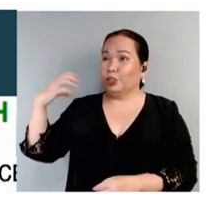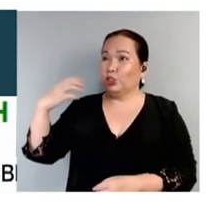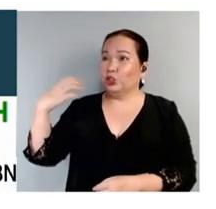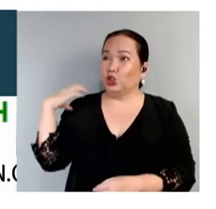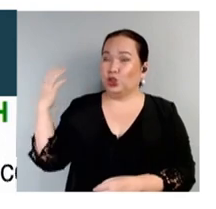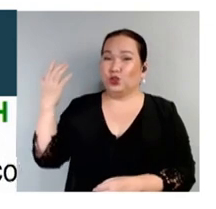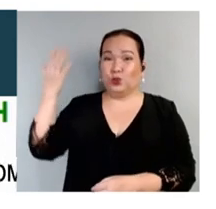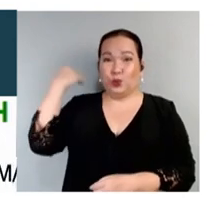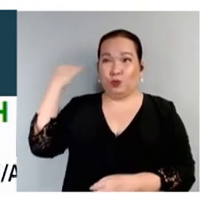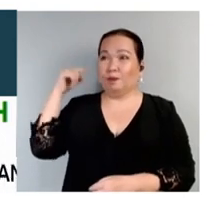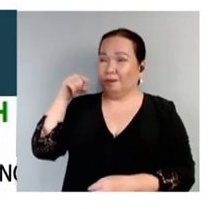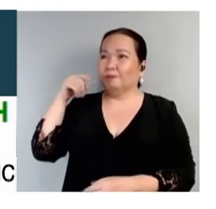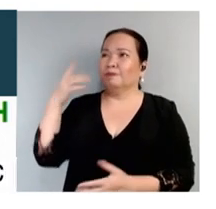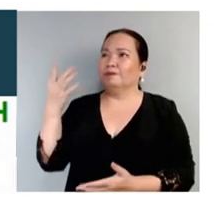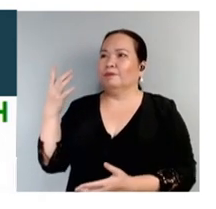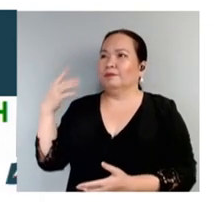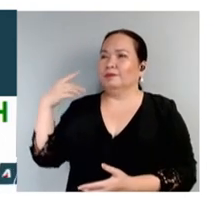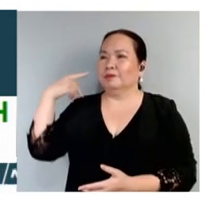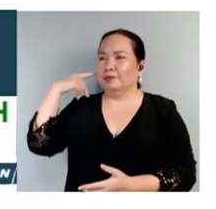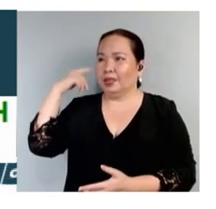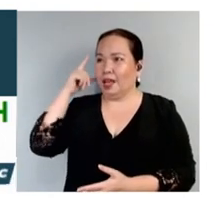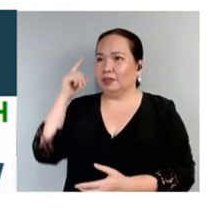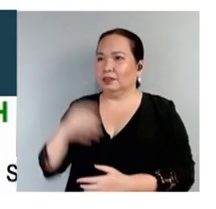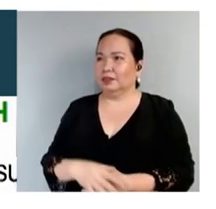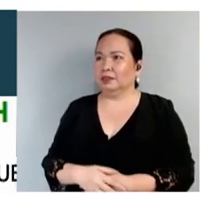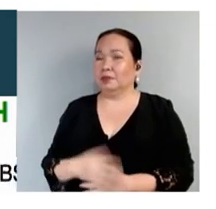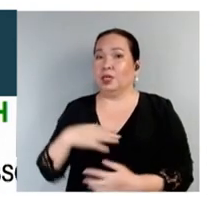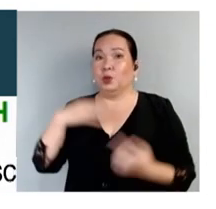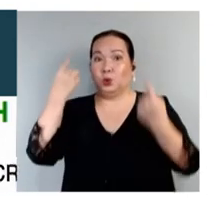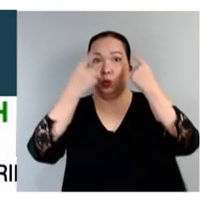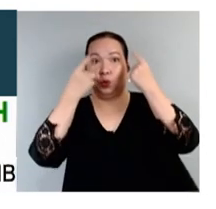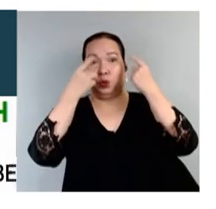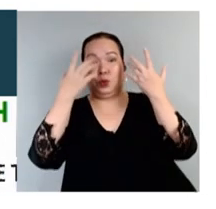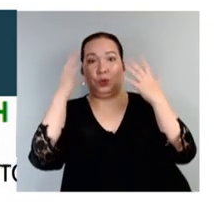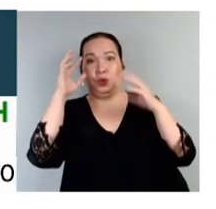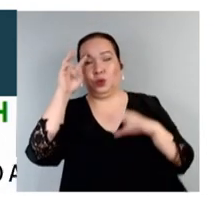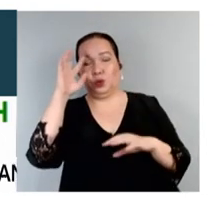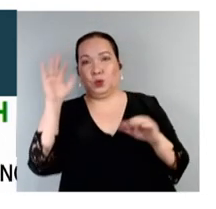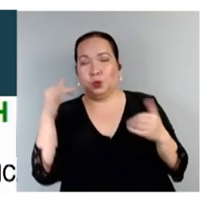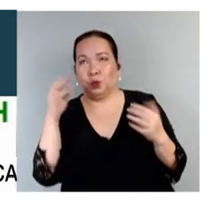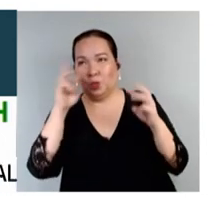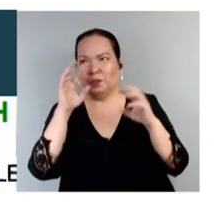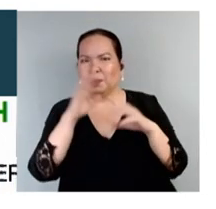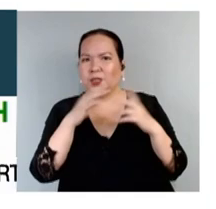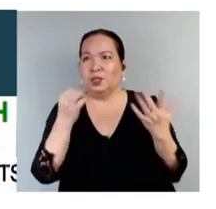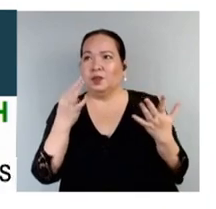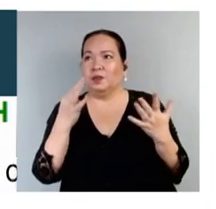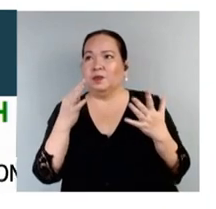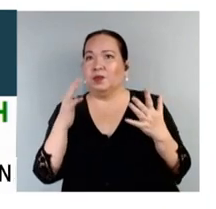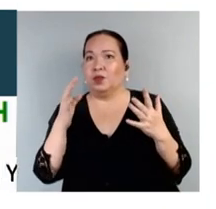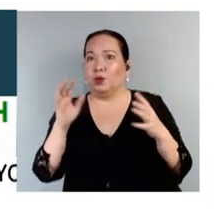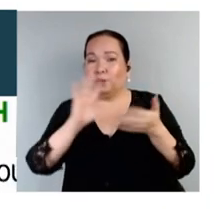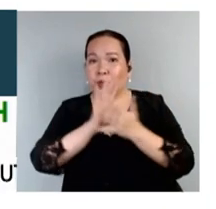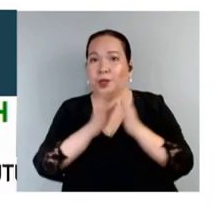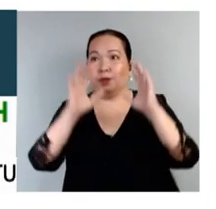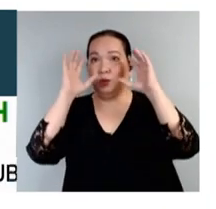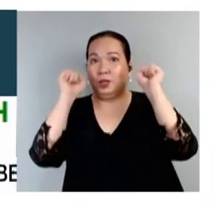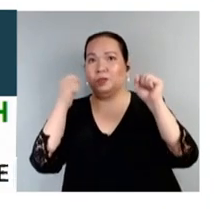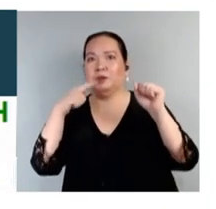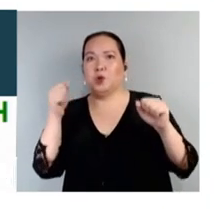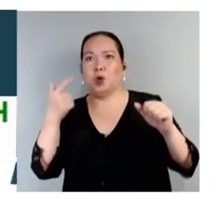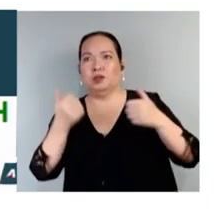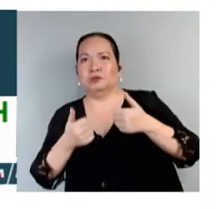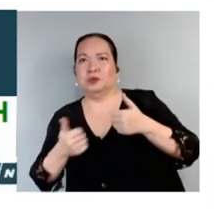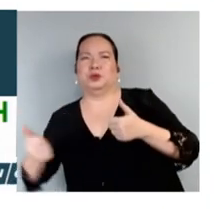concerns that we may just see a police state under a Lacson presidency. Your thoughts about that? You know, we've always been,